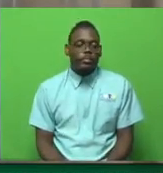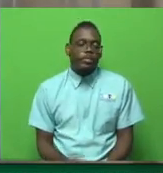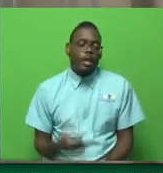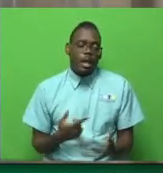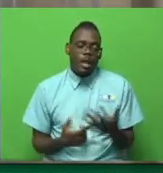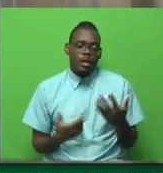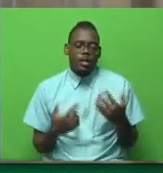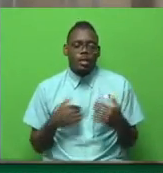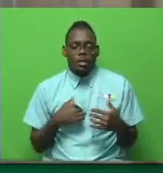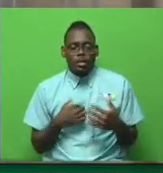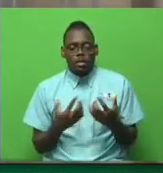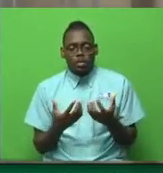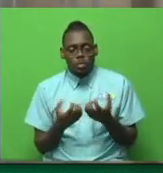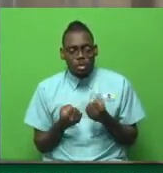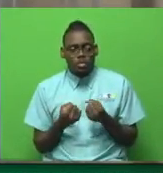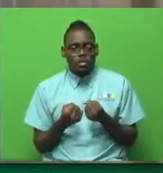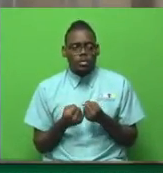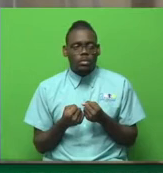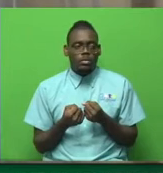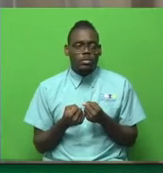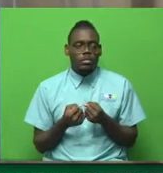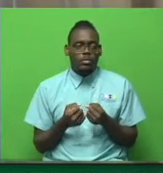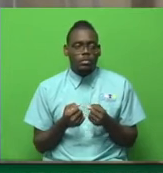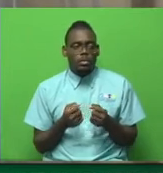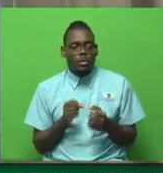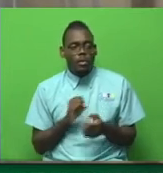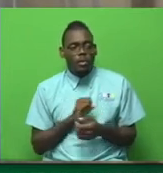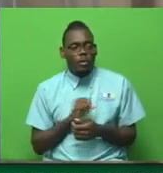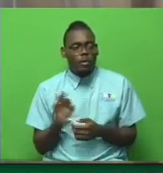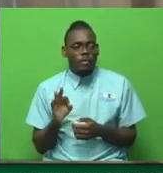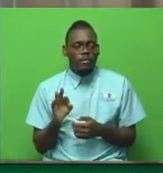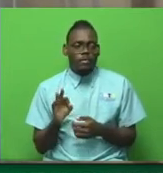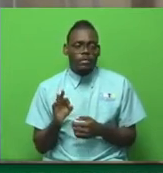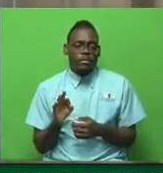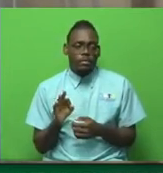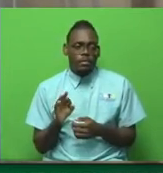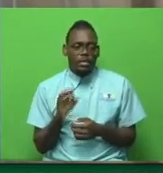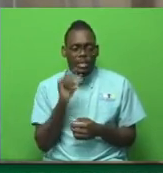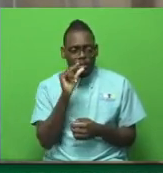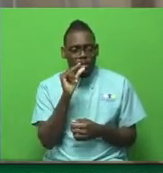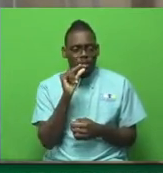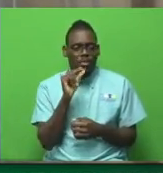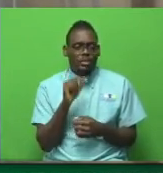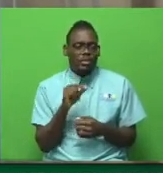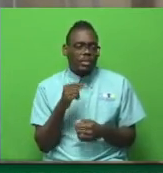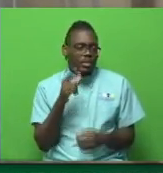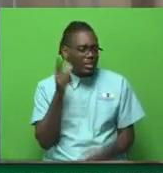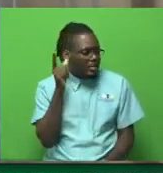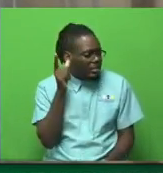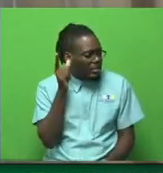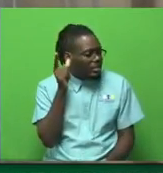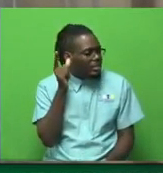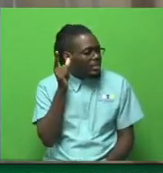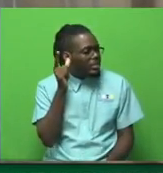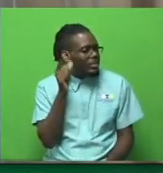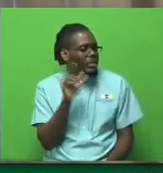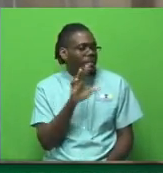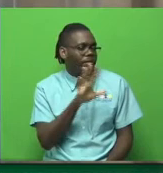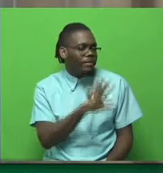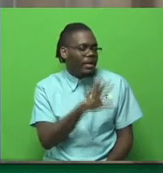largely because I just listened to a sub 55 minutes Madam